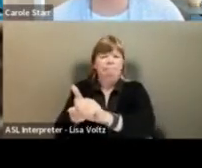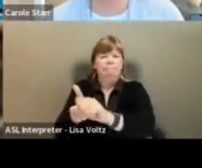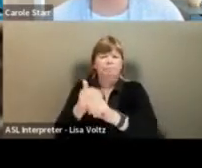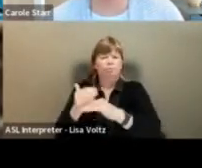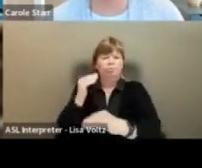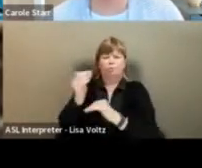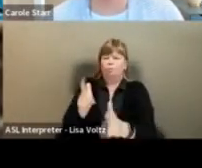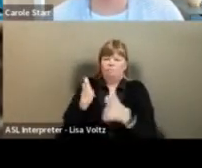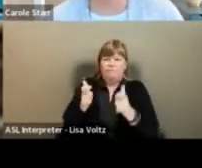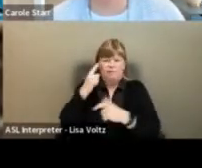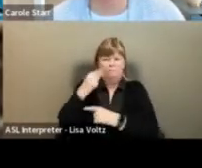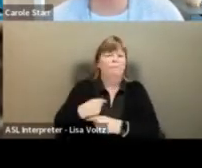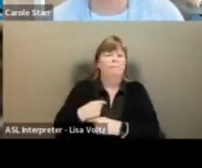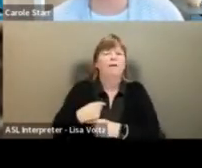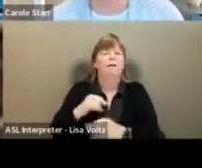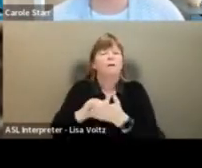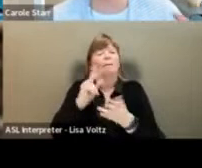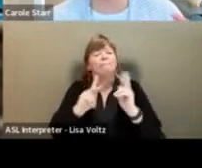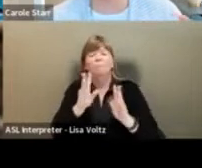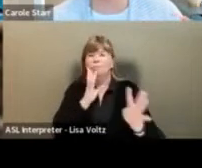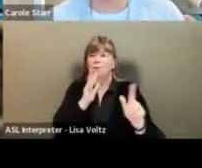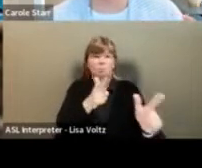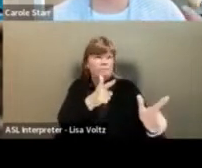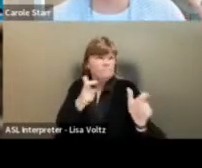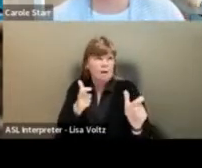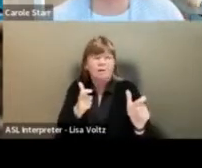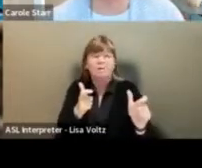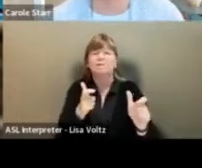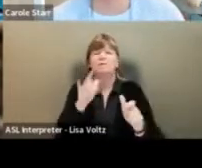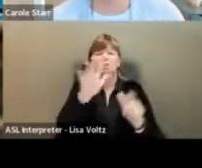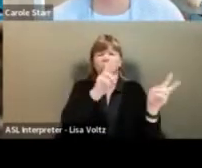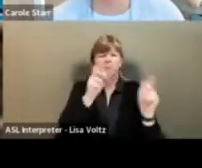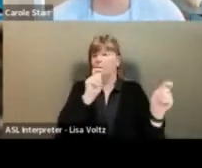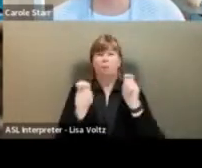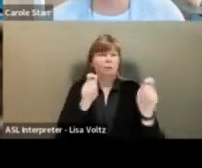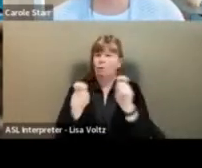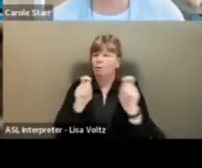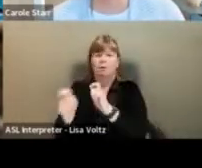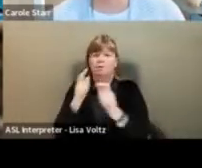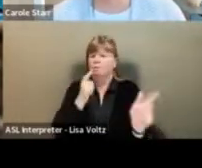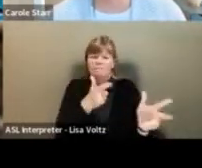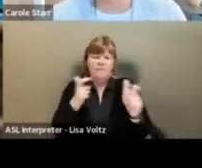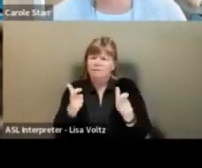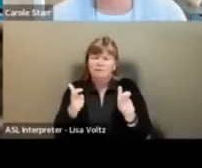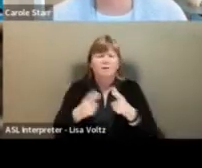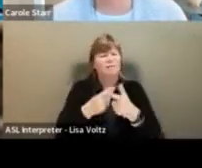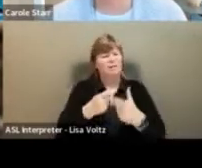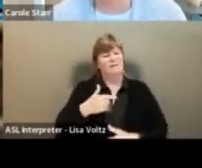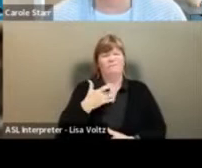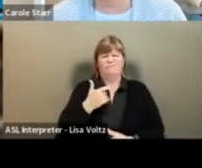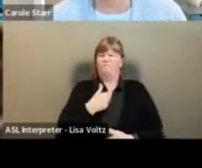fast for me. People are talking too fast. The topics are changing too fast. Then I feel like I'm